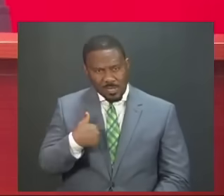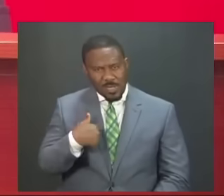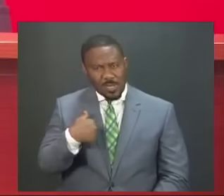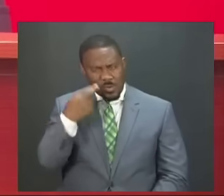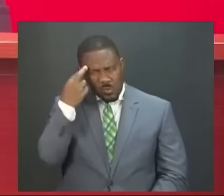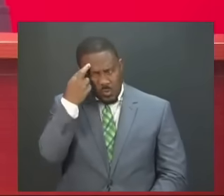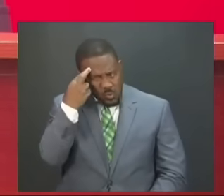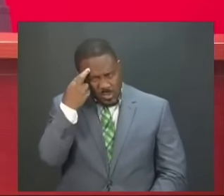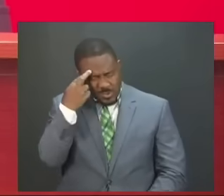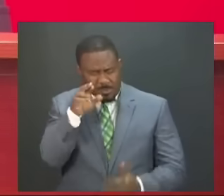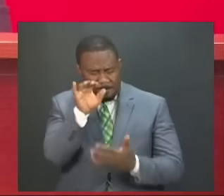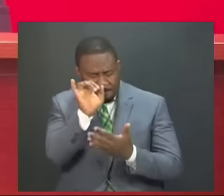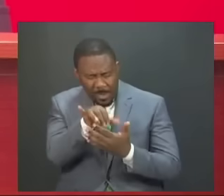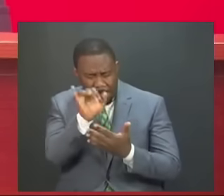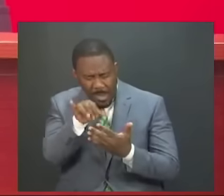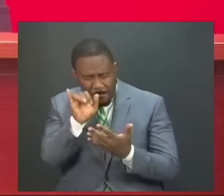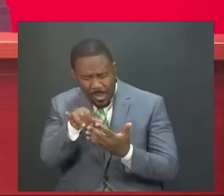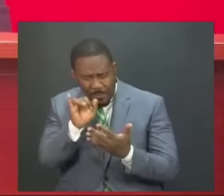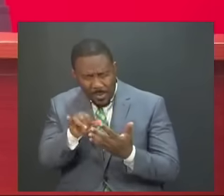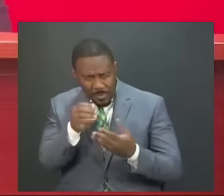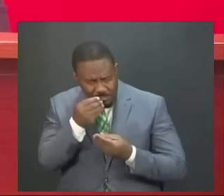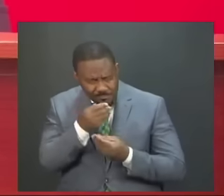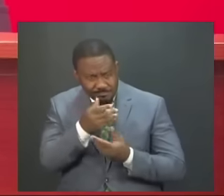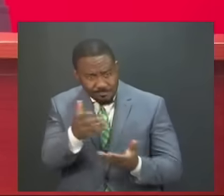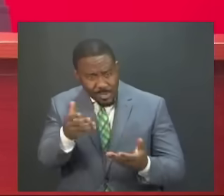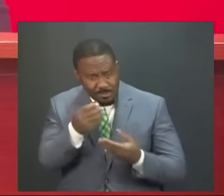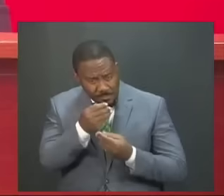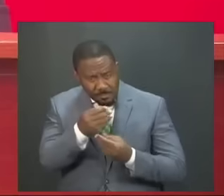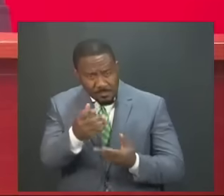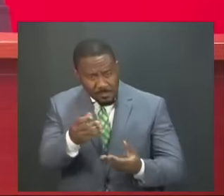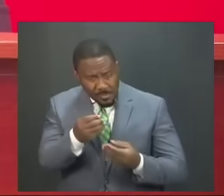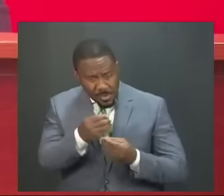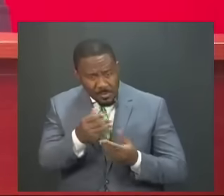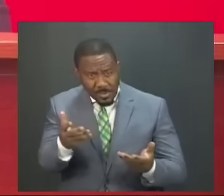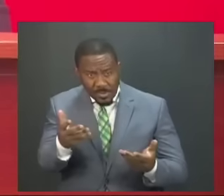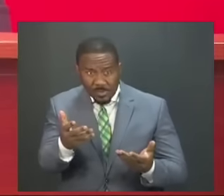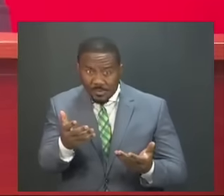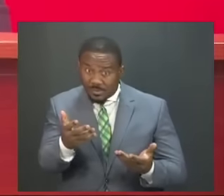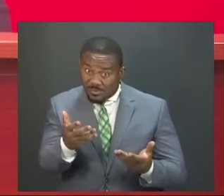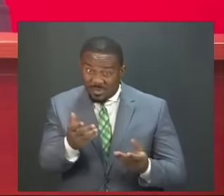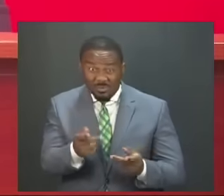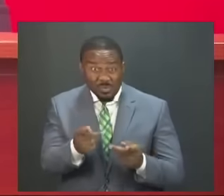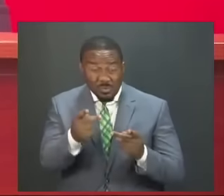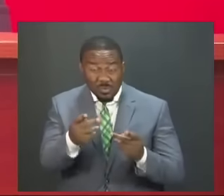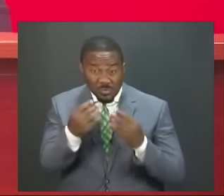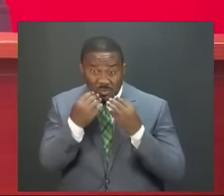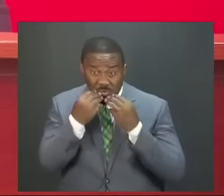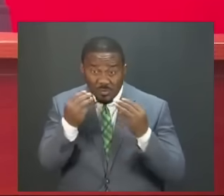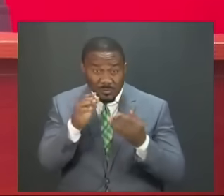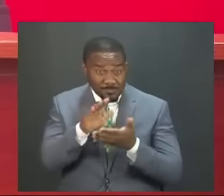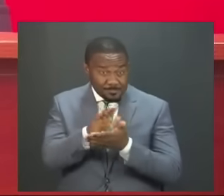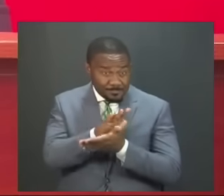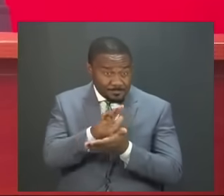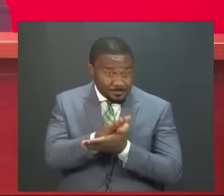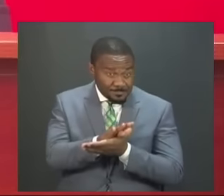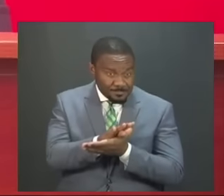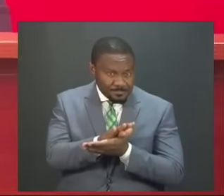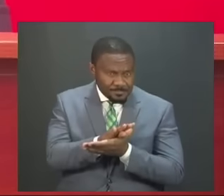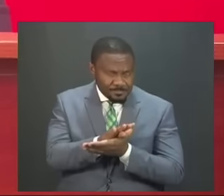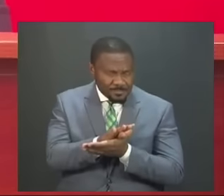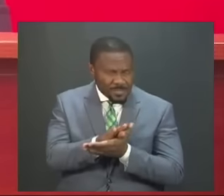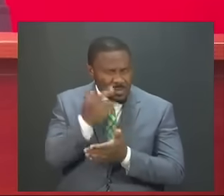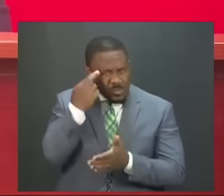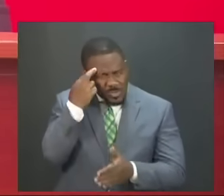reasons on the face of the proposed motion paper for my